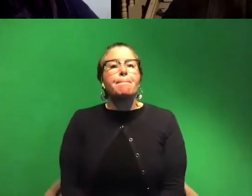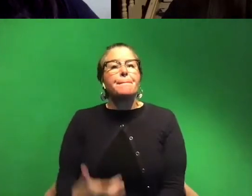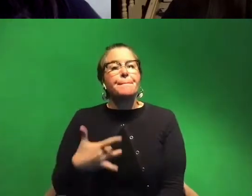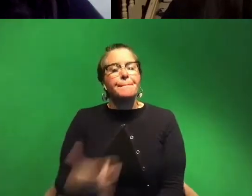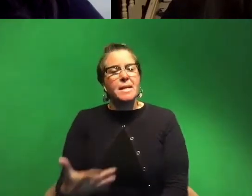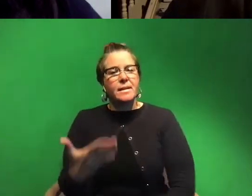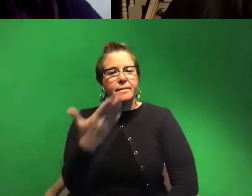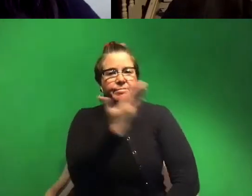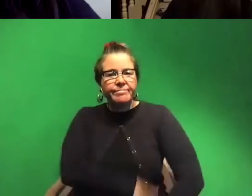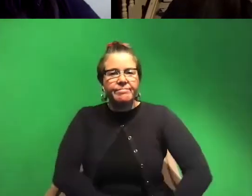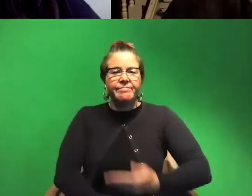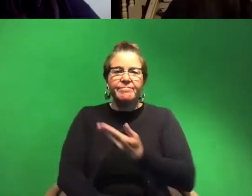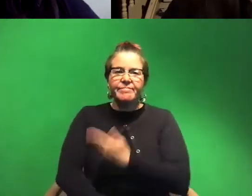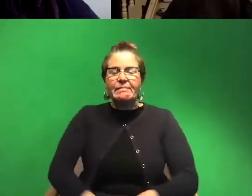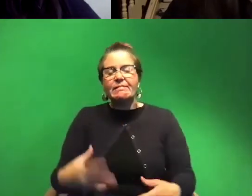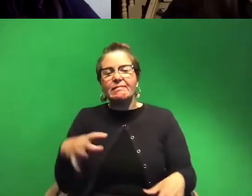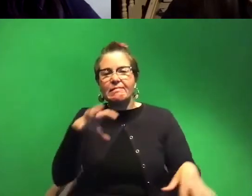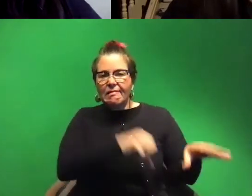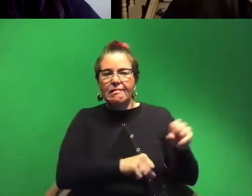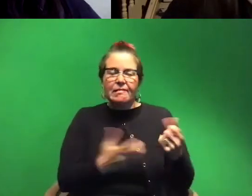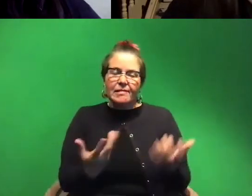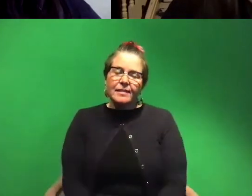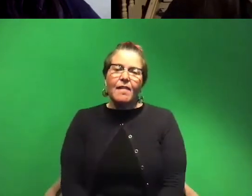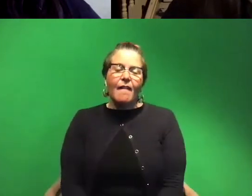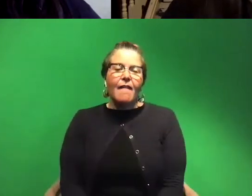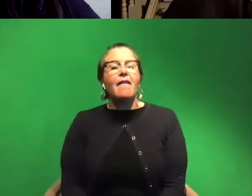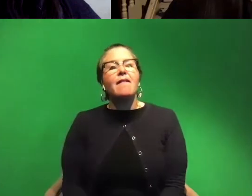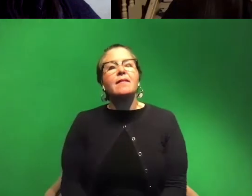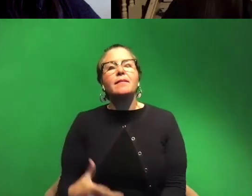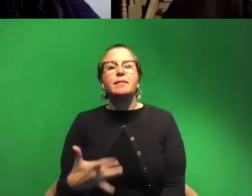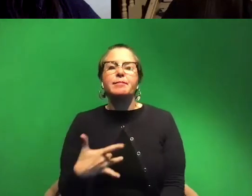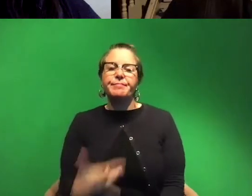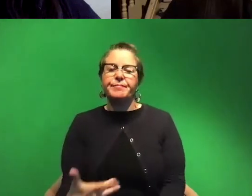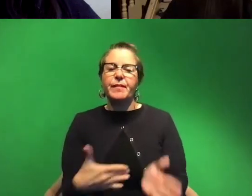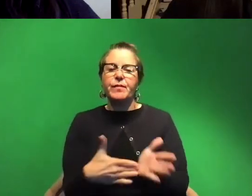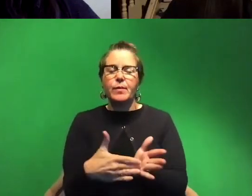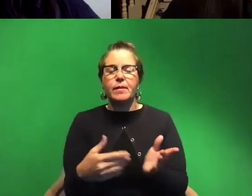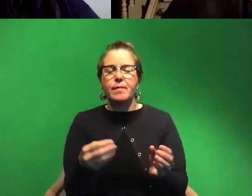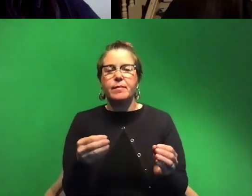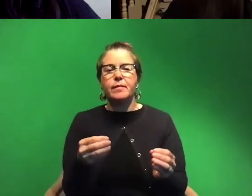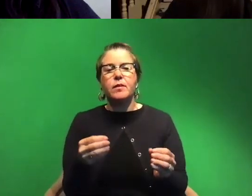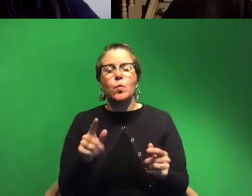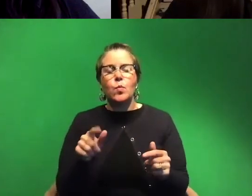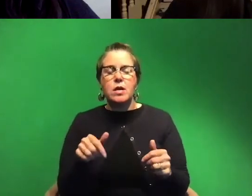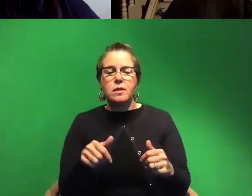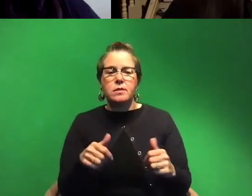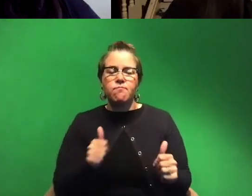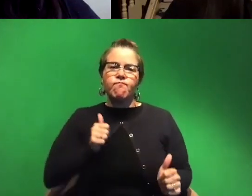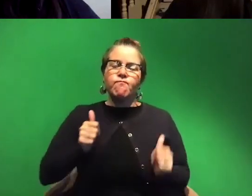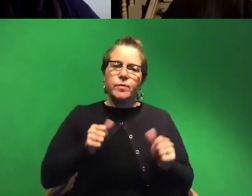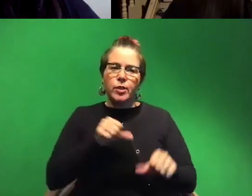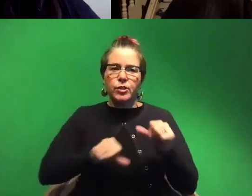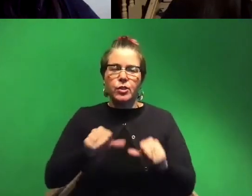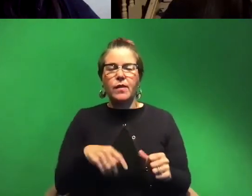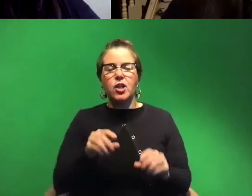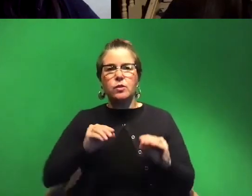couple of limbs that got torn off. But more frequently, when posturing at each other, they just strobe different